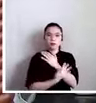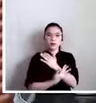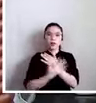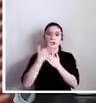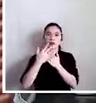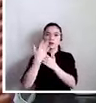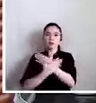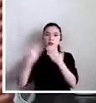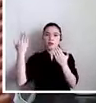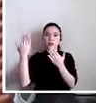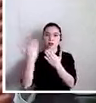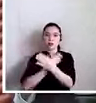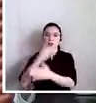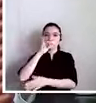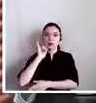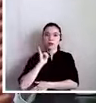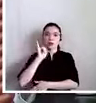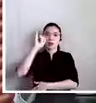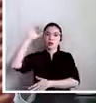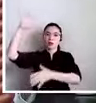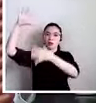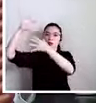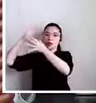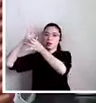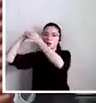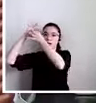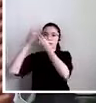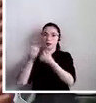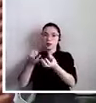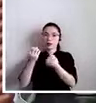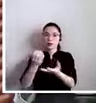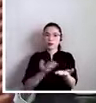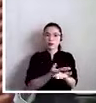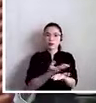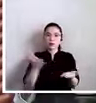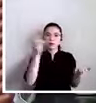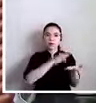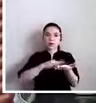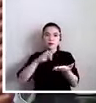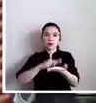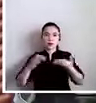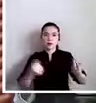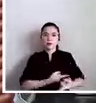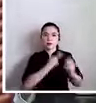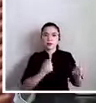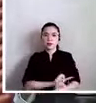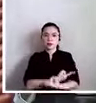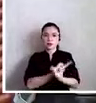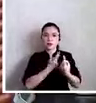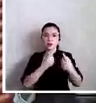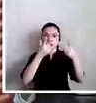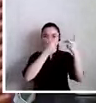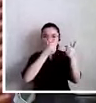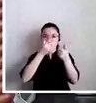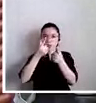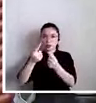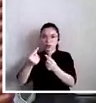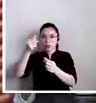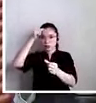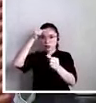new and eternal covenant, which will be poured out for you and for many for the forgiveness of sins. Do this